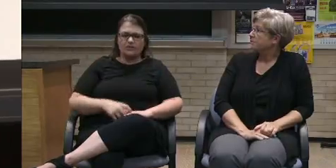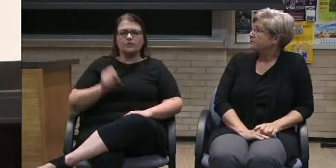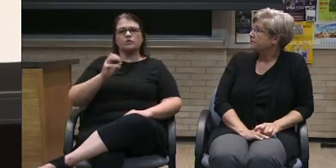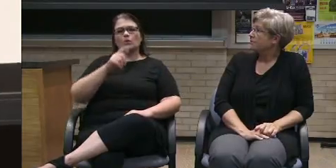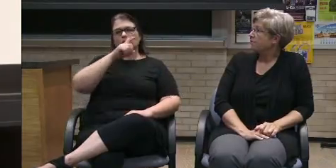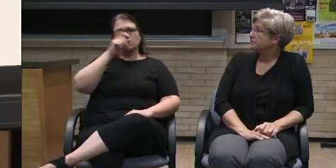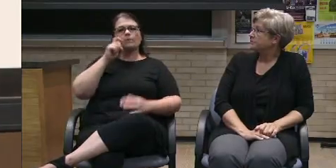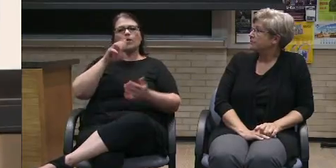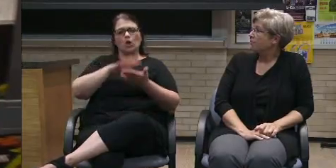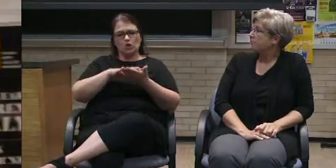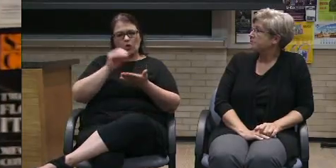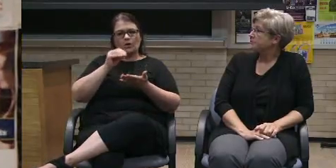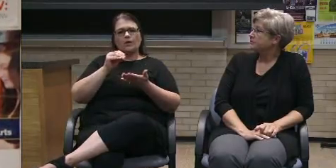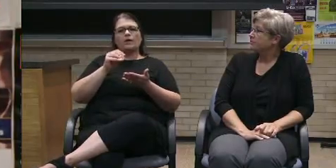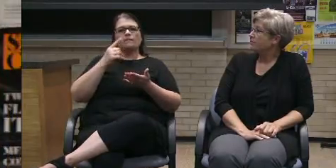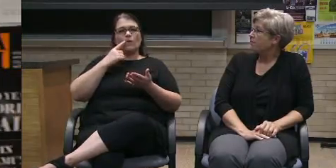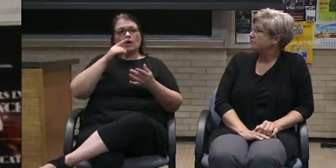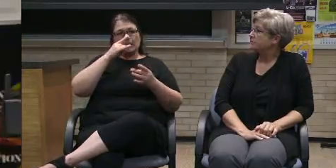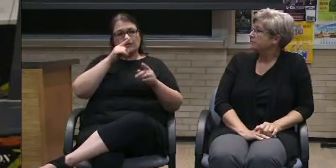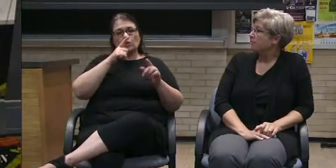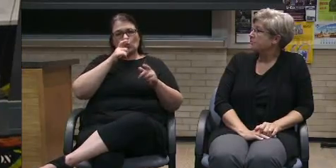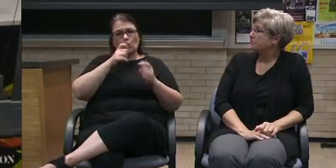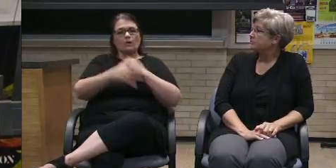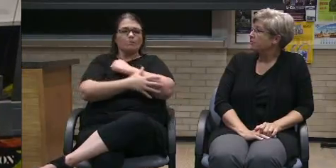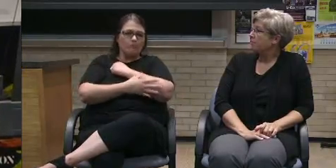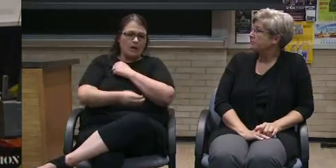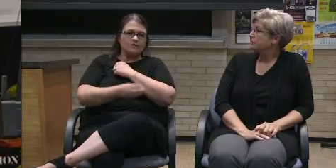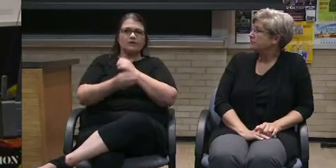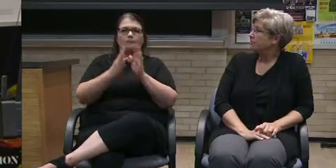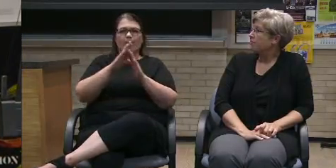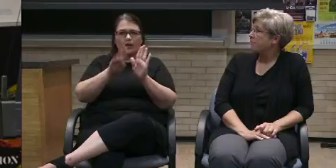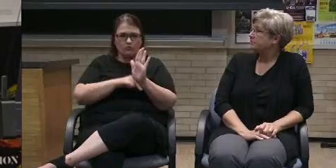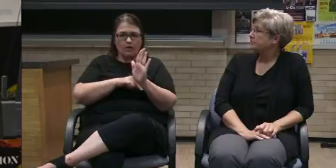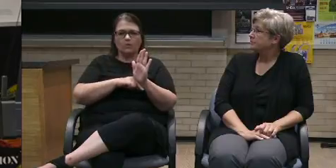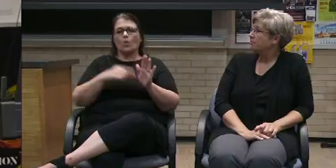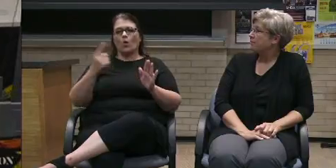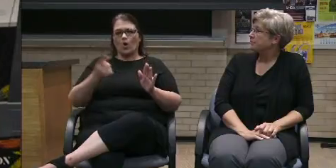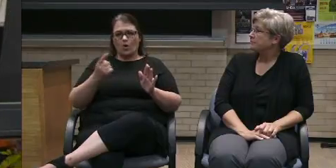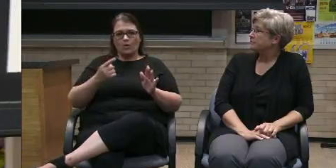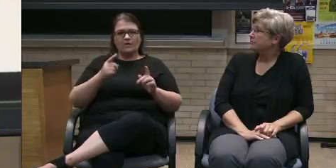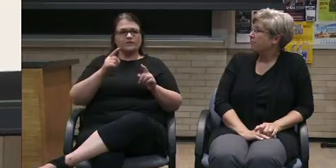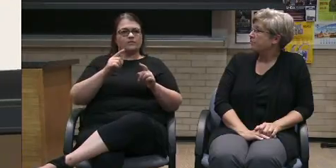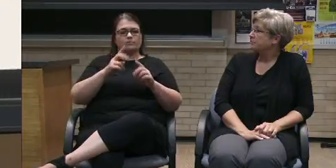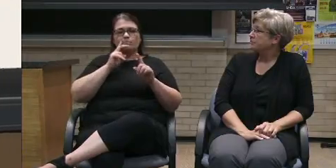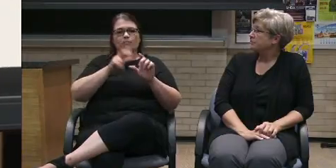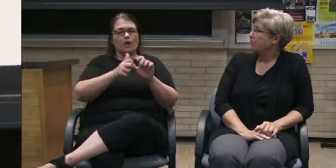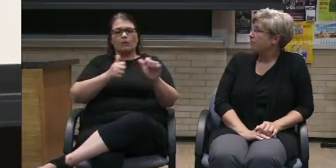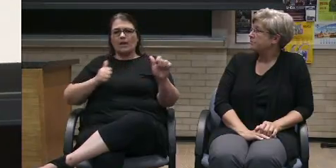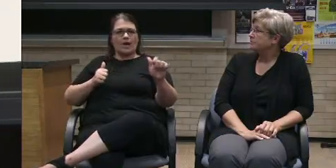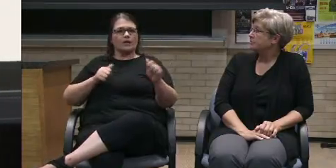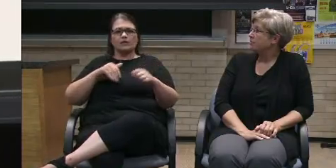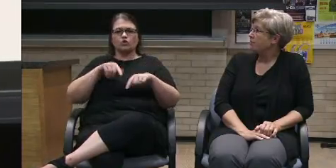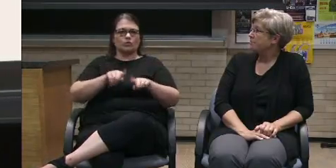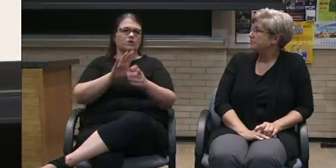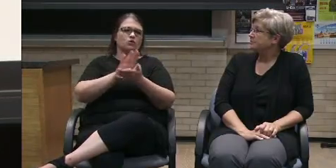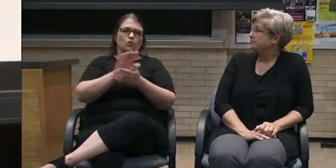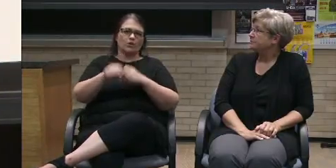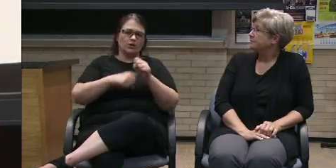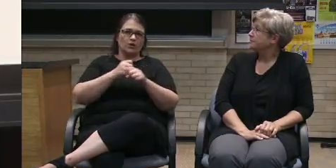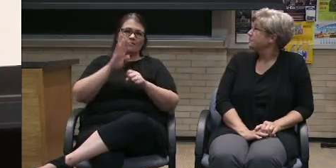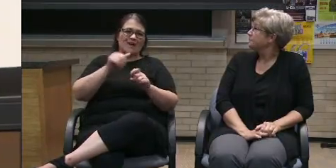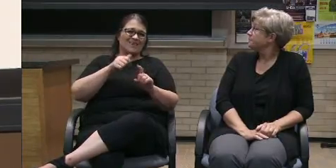students who come from impoverished backgrounds 2 to 3 months behind every year. And so by the time they get to 10th grade, they are likely to drop out